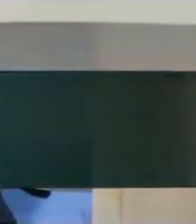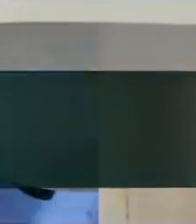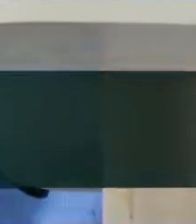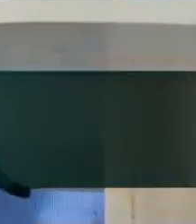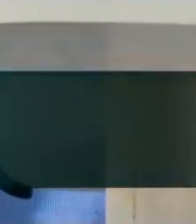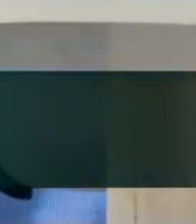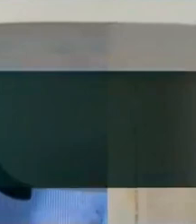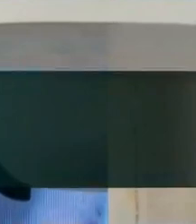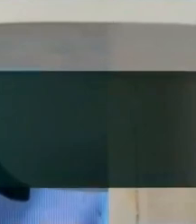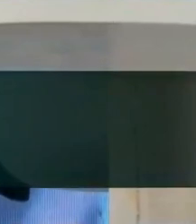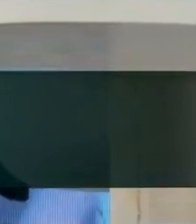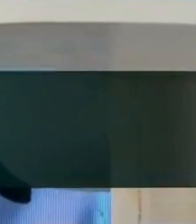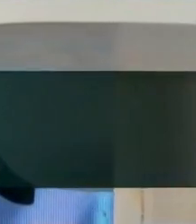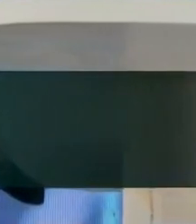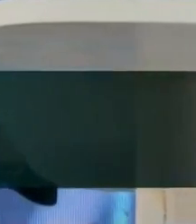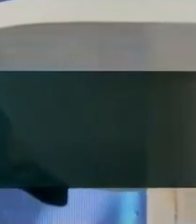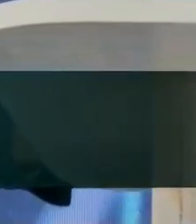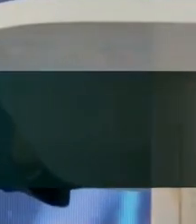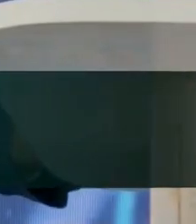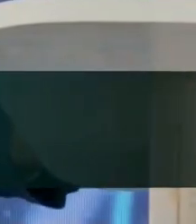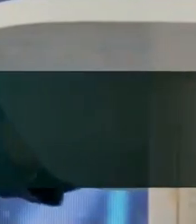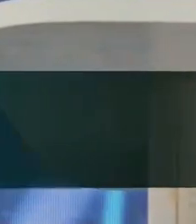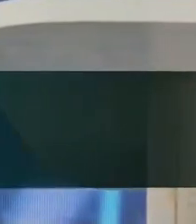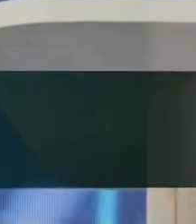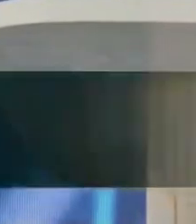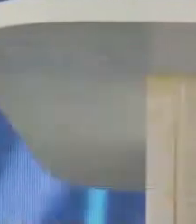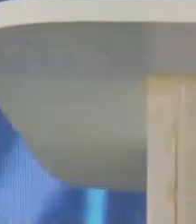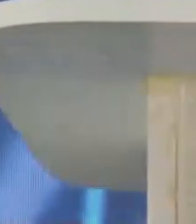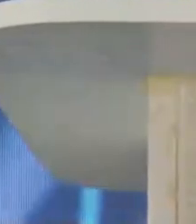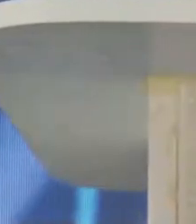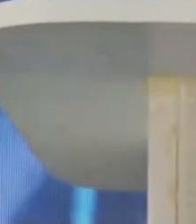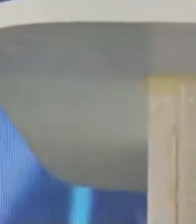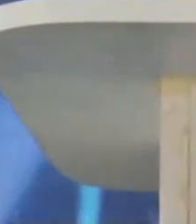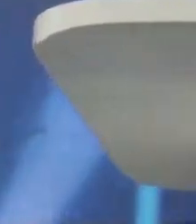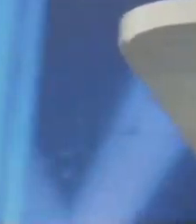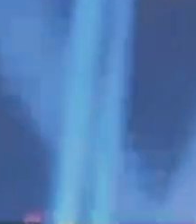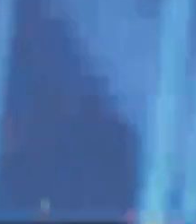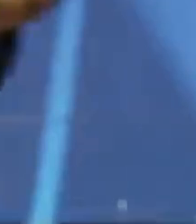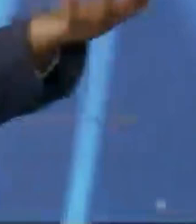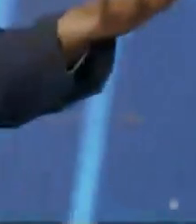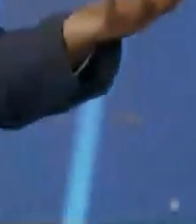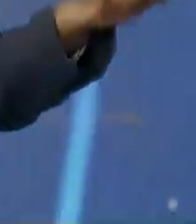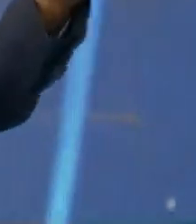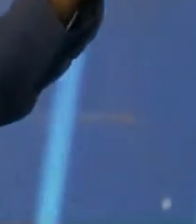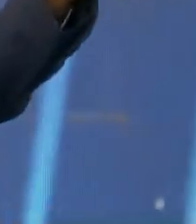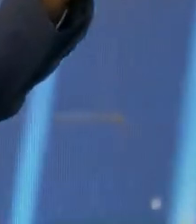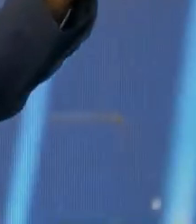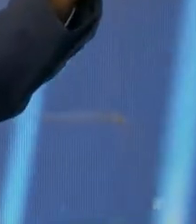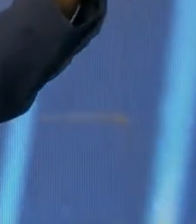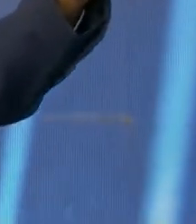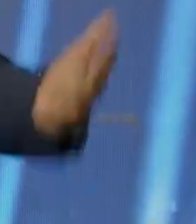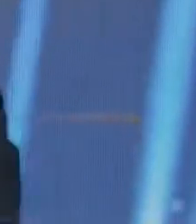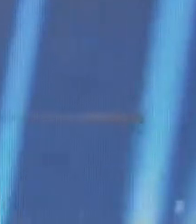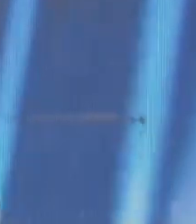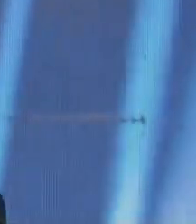An angel will go with you. There are some people, they said, that's God, who am I? God has